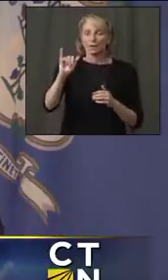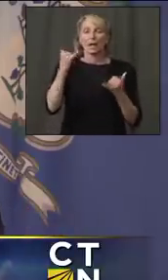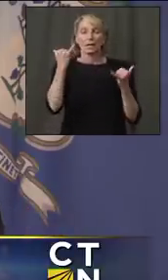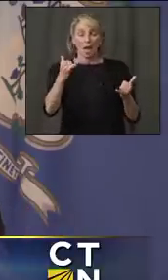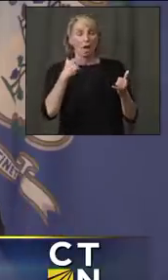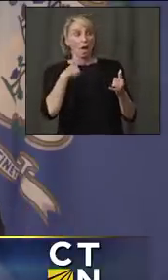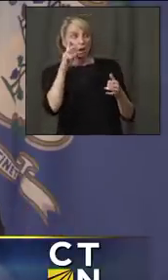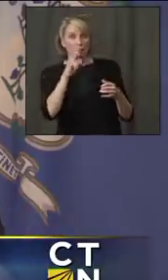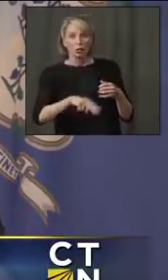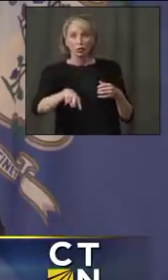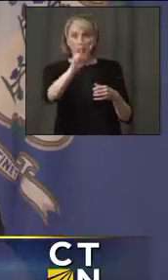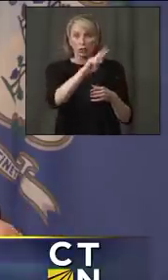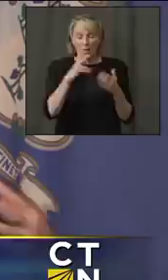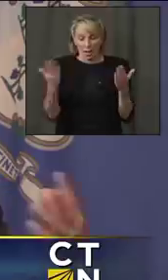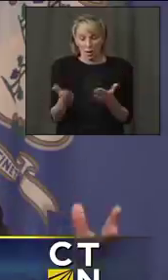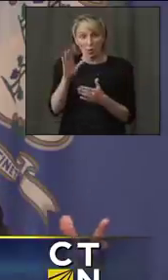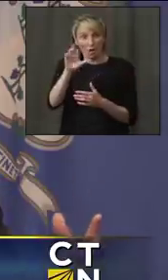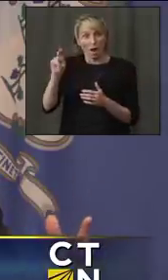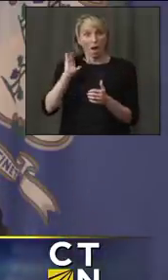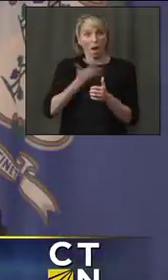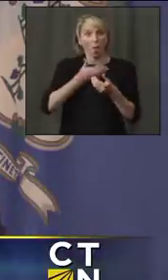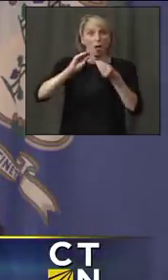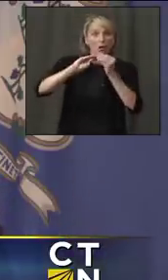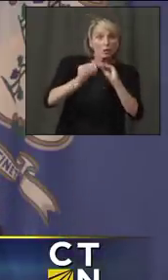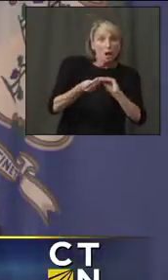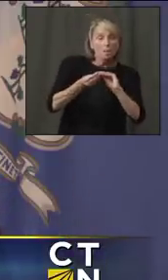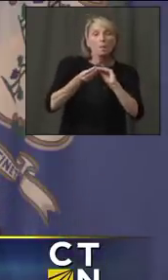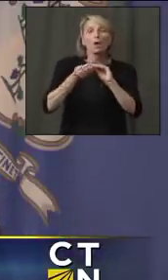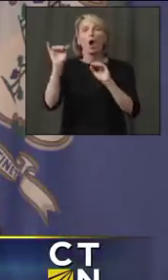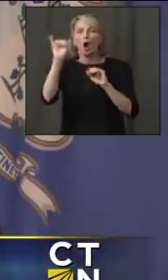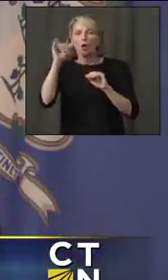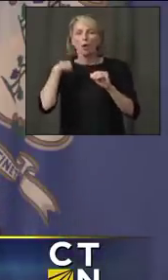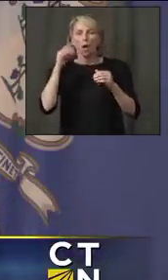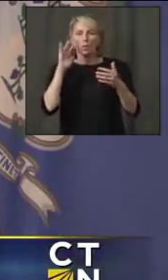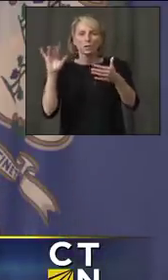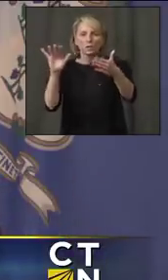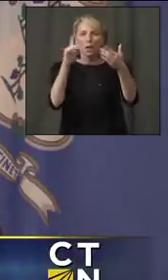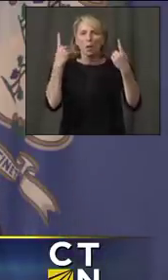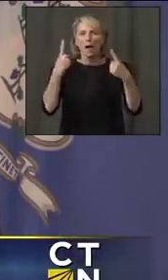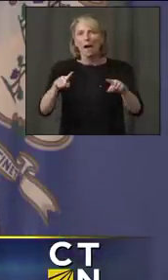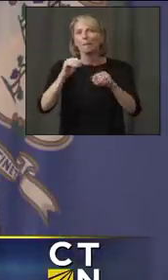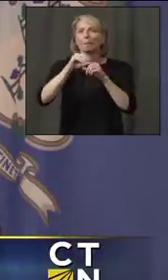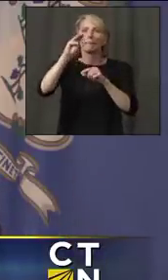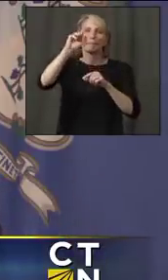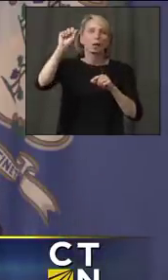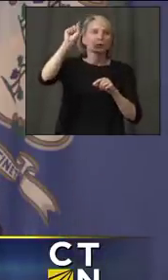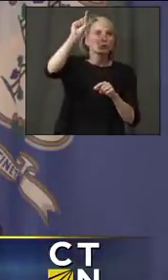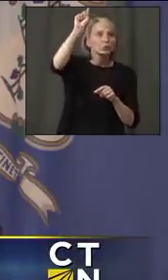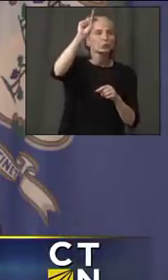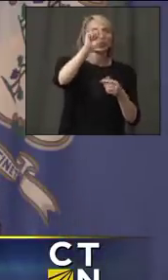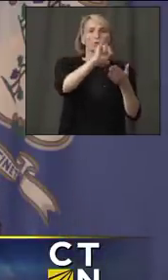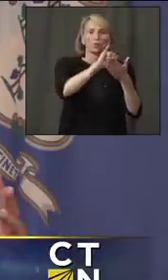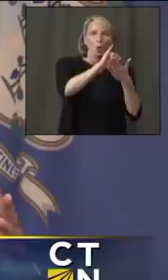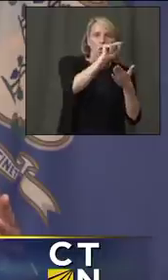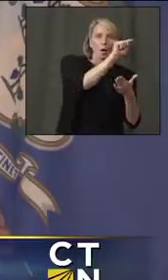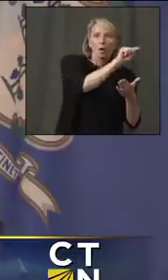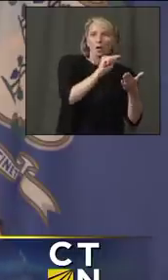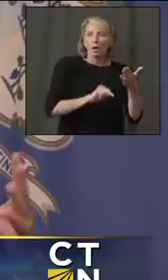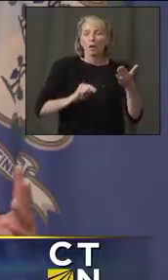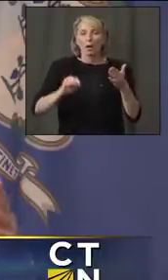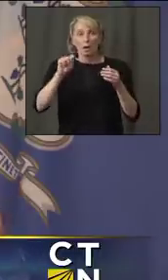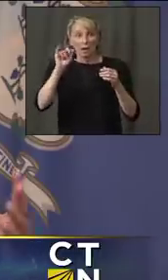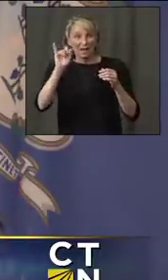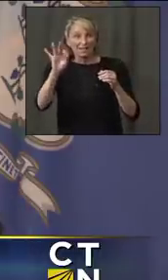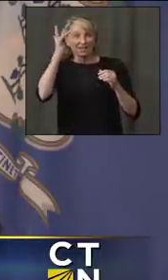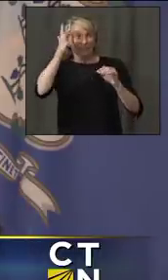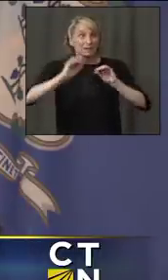not only the metrics here in the state of Connecticut, but what's going on with our neighboring states as well, be that Massachusetts, New York. Just because we